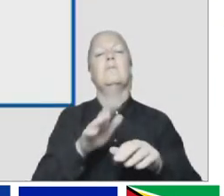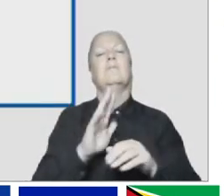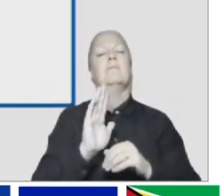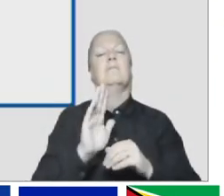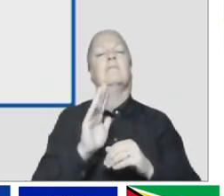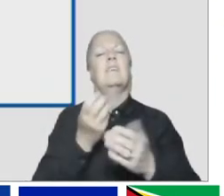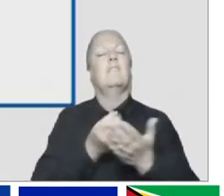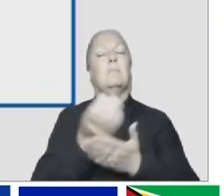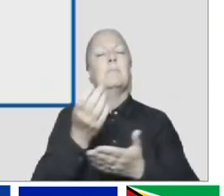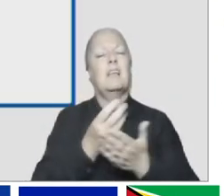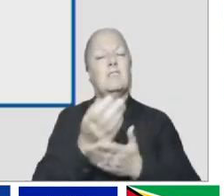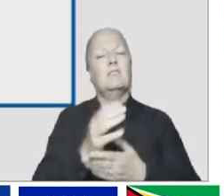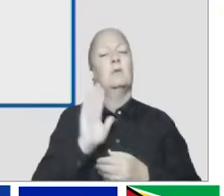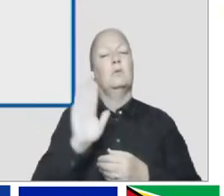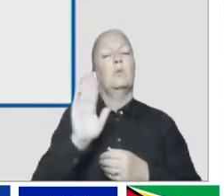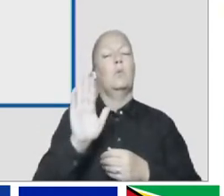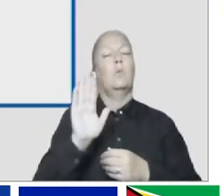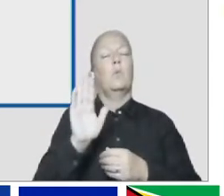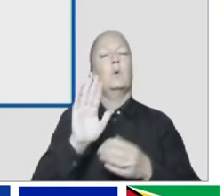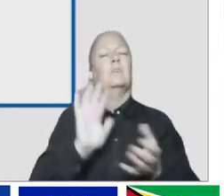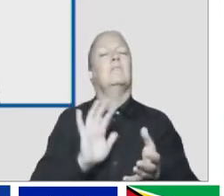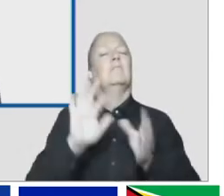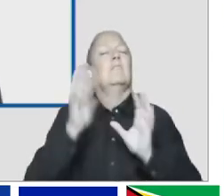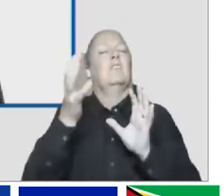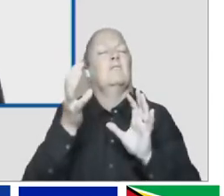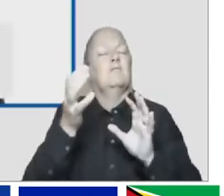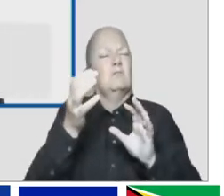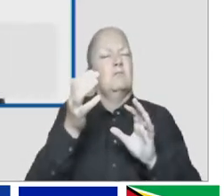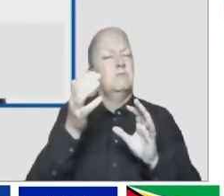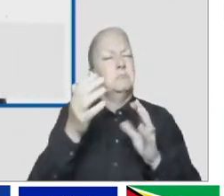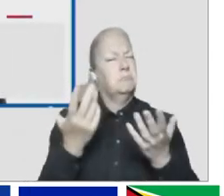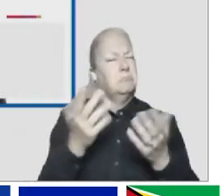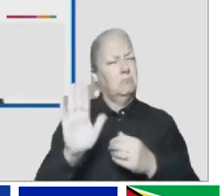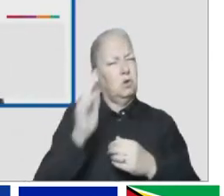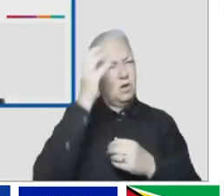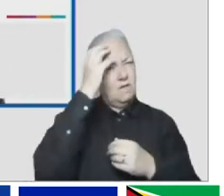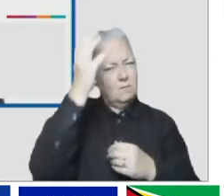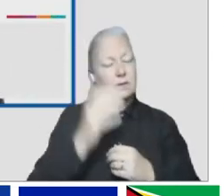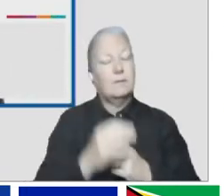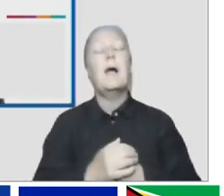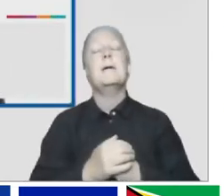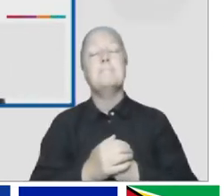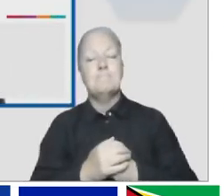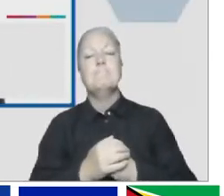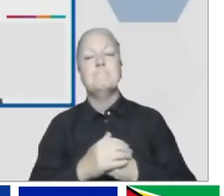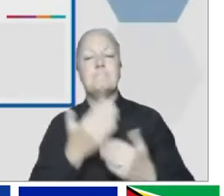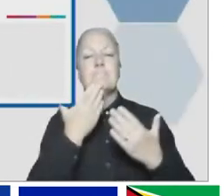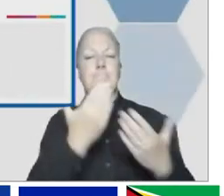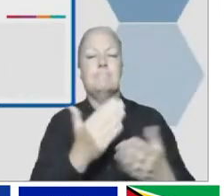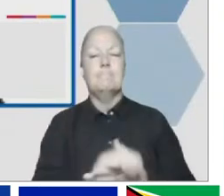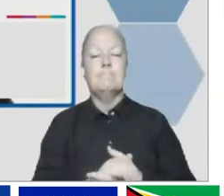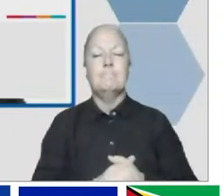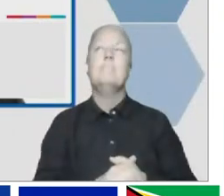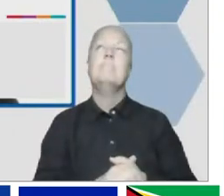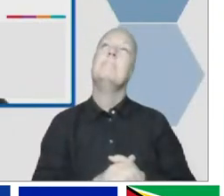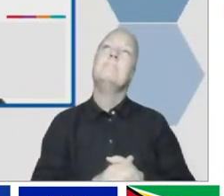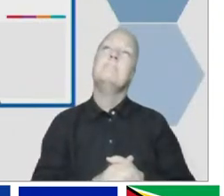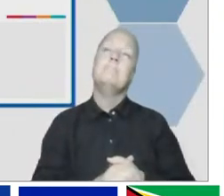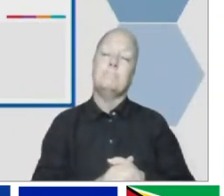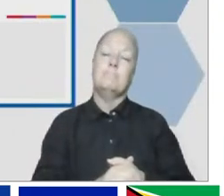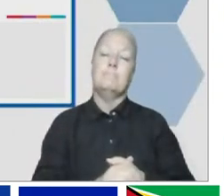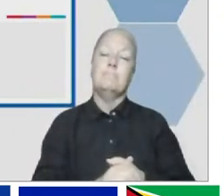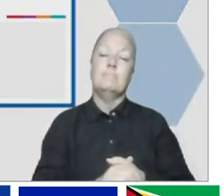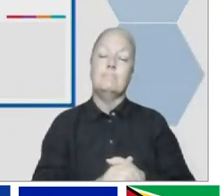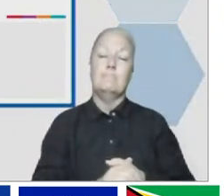All right, thank you. Thank you very much. We have utilized geospatial information